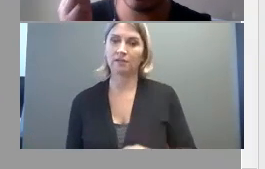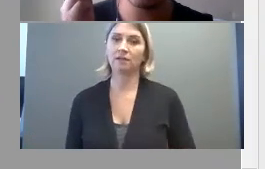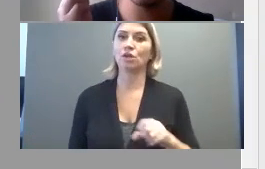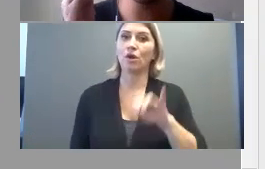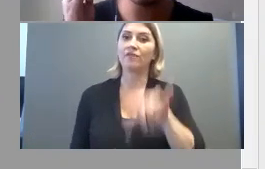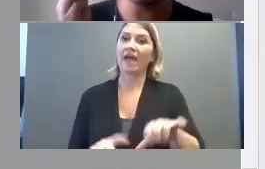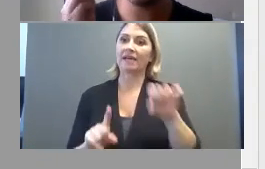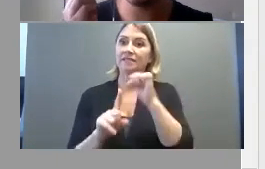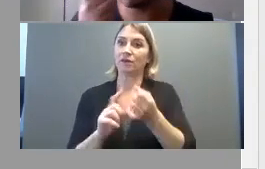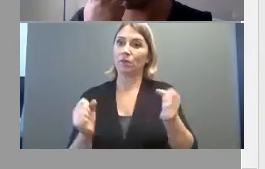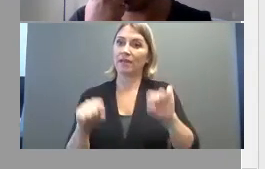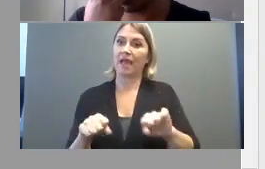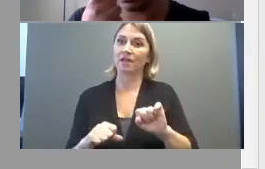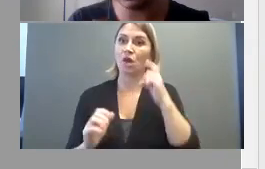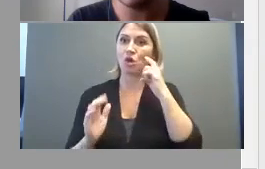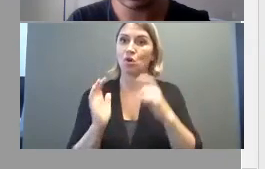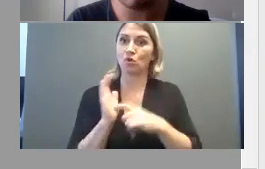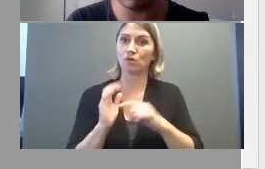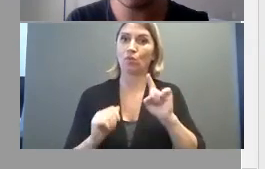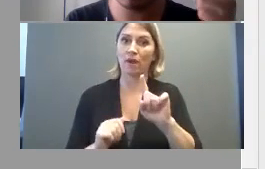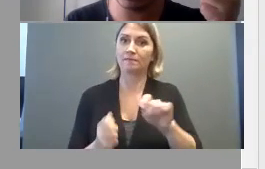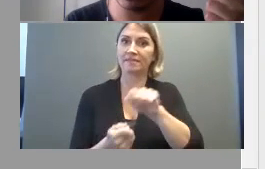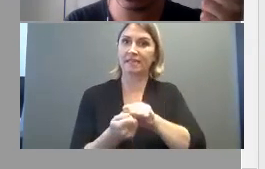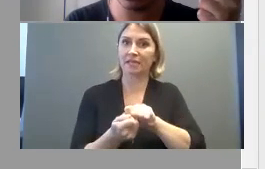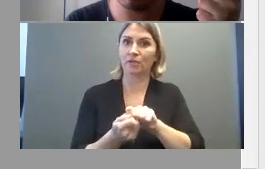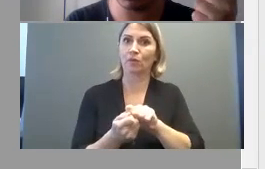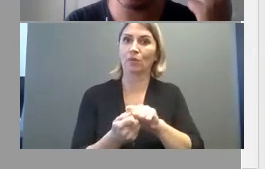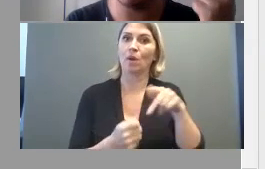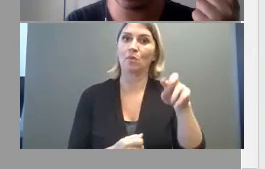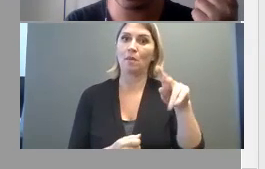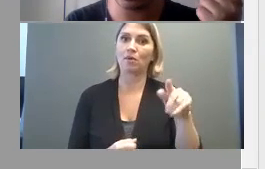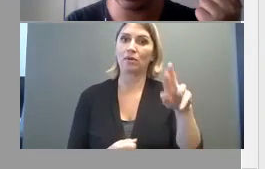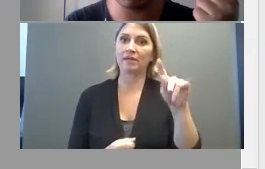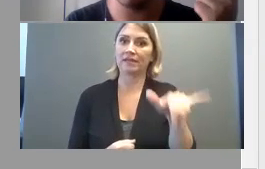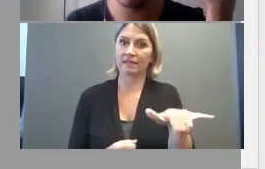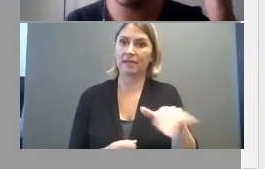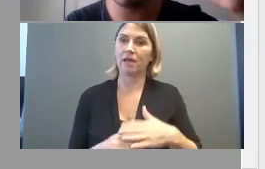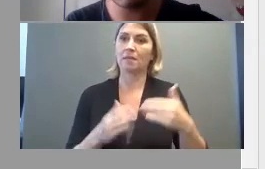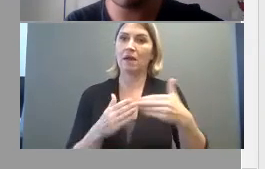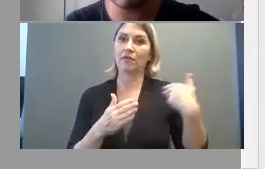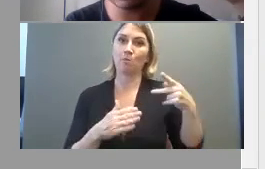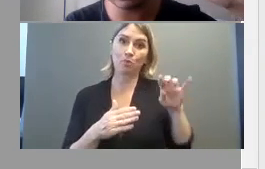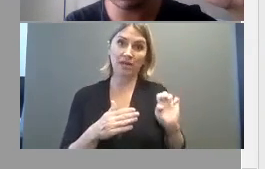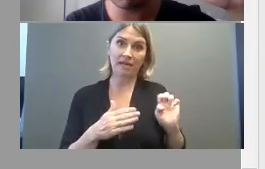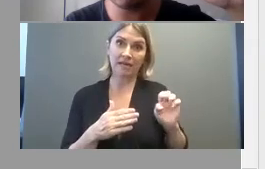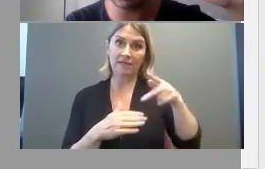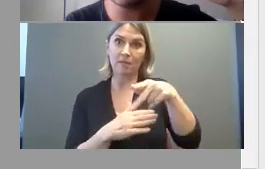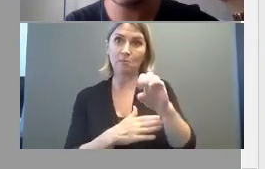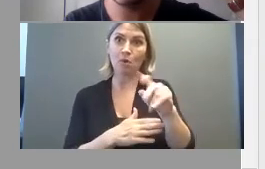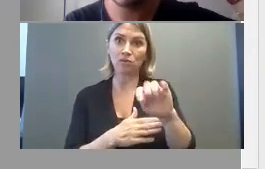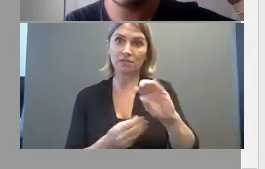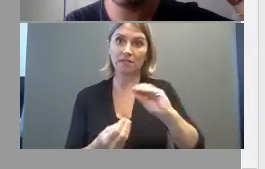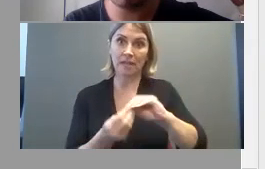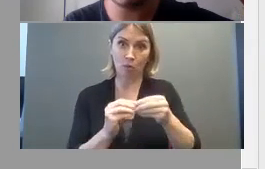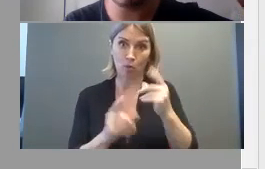can always note one particular property about the pre-visit number and the post-visit number. Remember, the pre-visit number